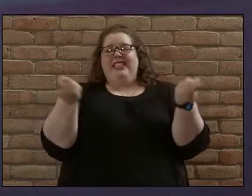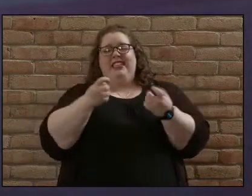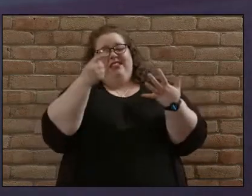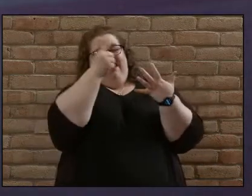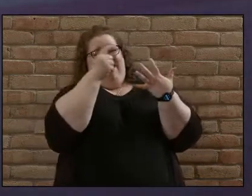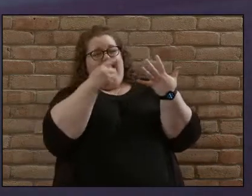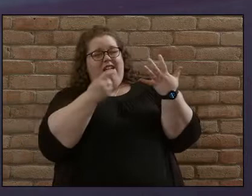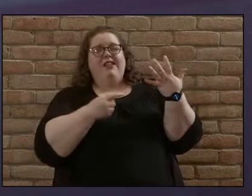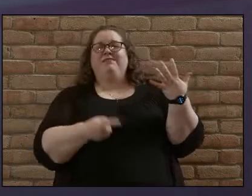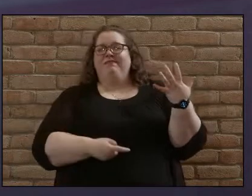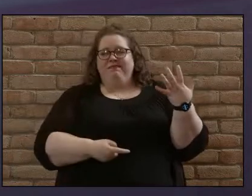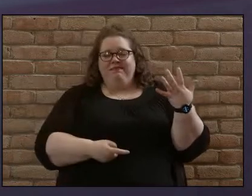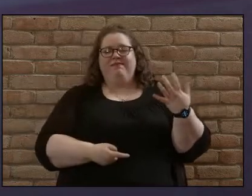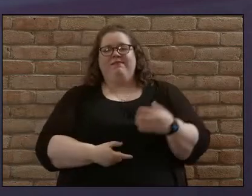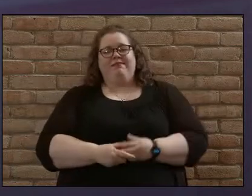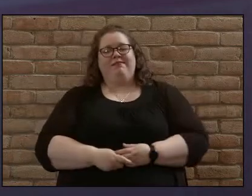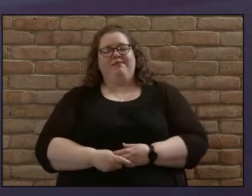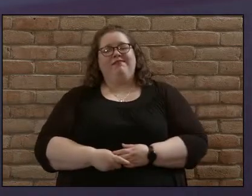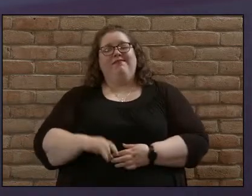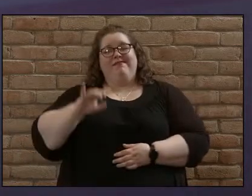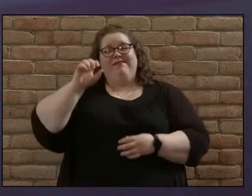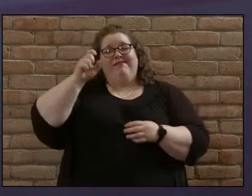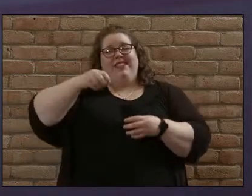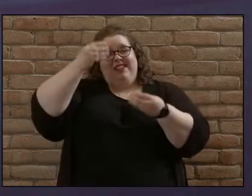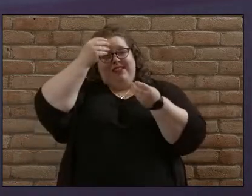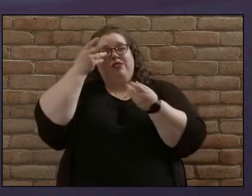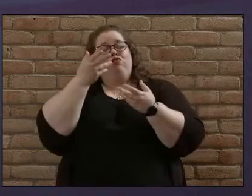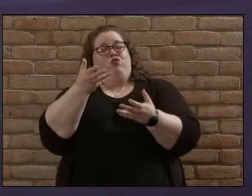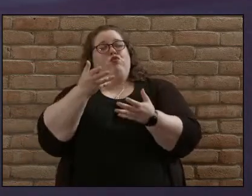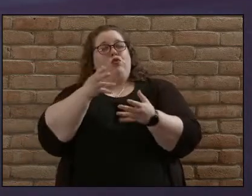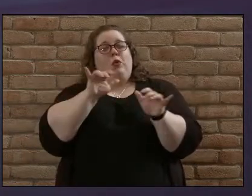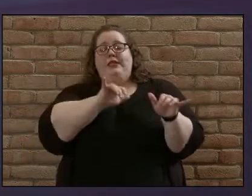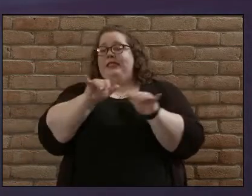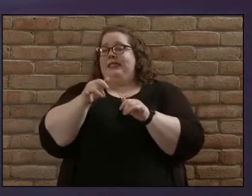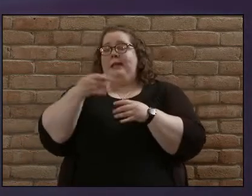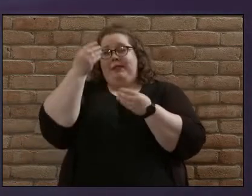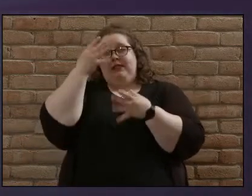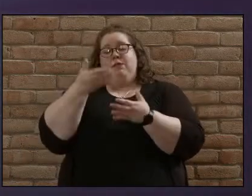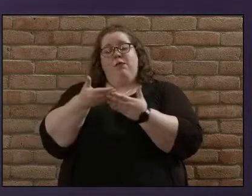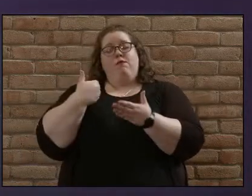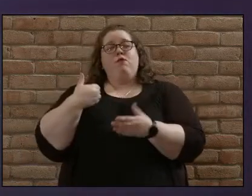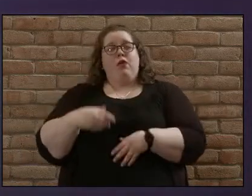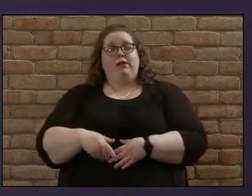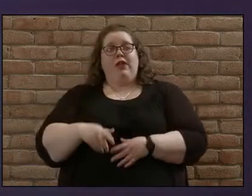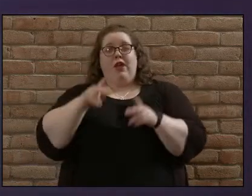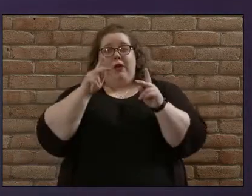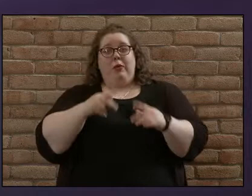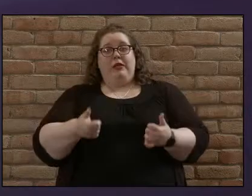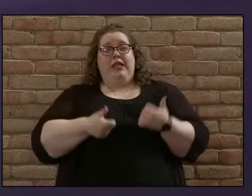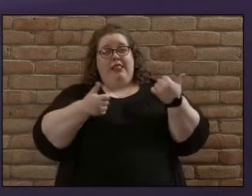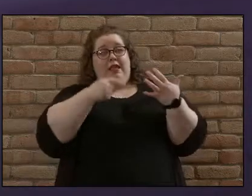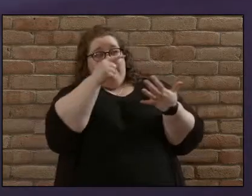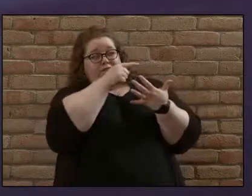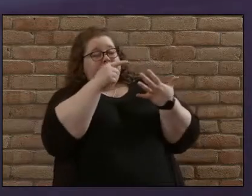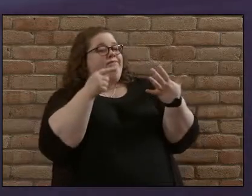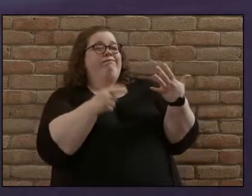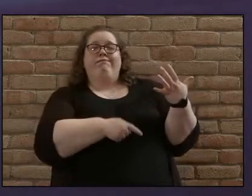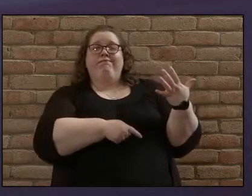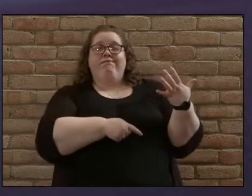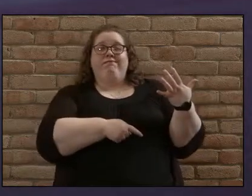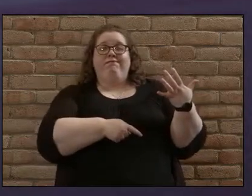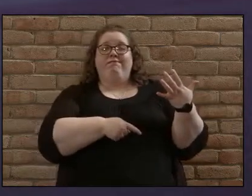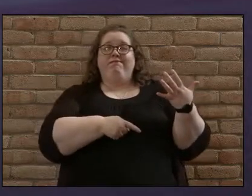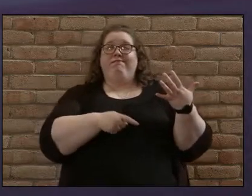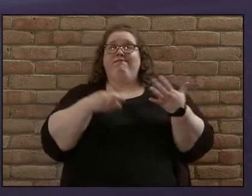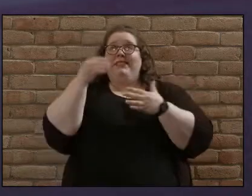these. Let me tell you again, as I have before, that anyone living that sort of life will not inherit the